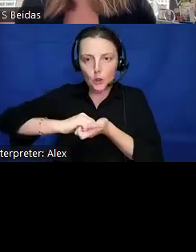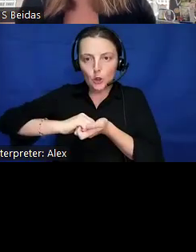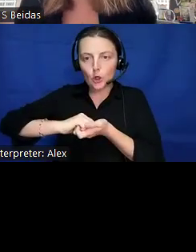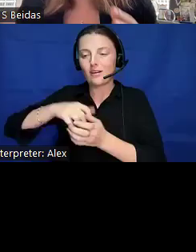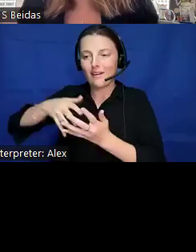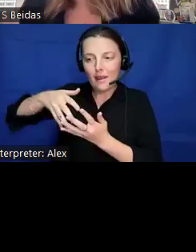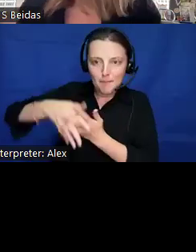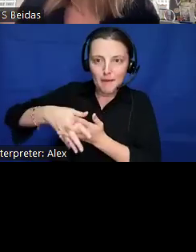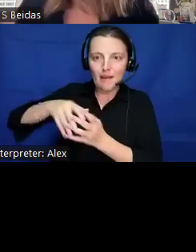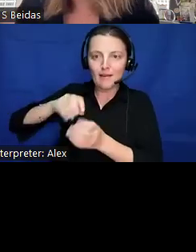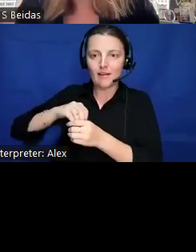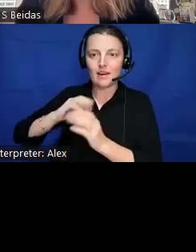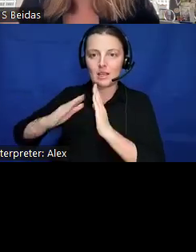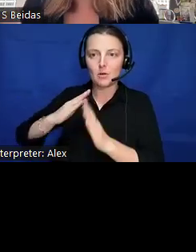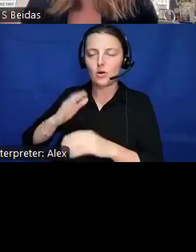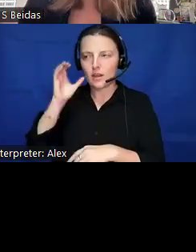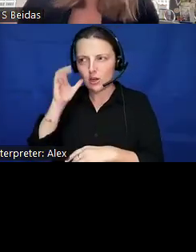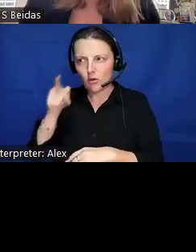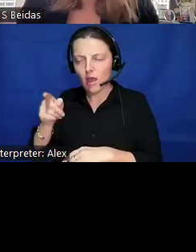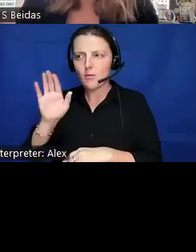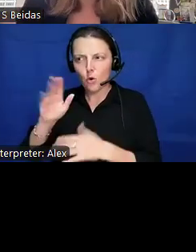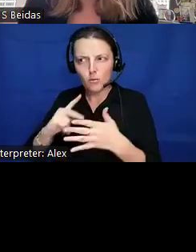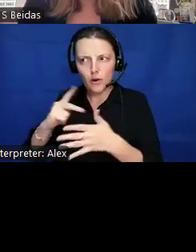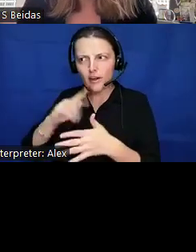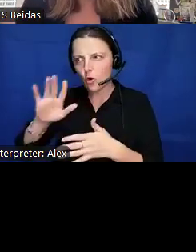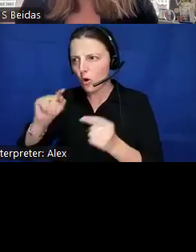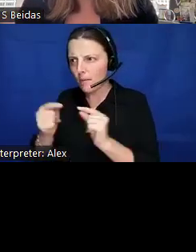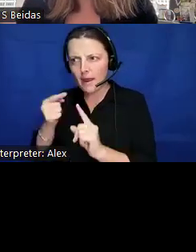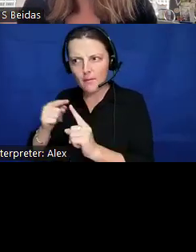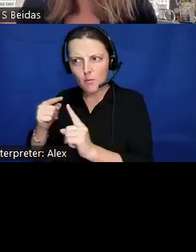within communities, answering their pain points and their priorities.